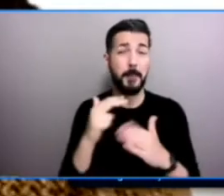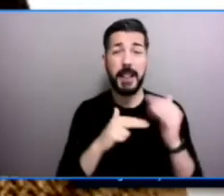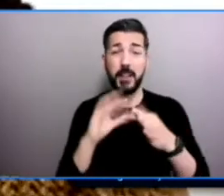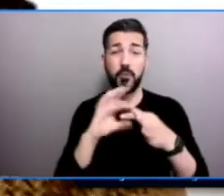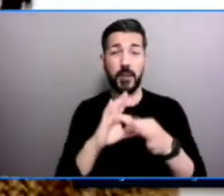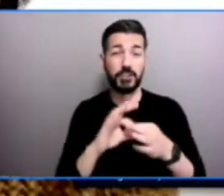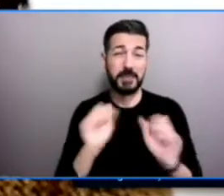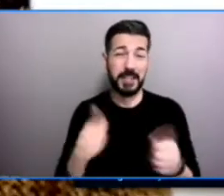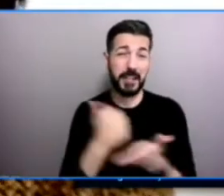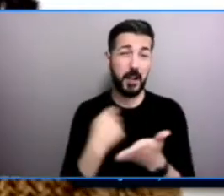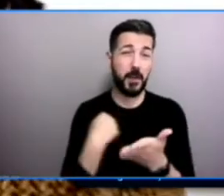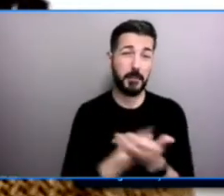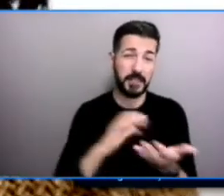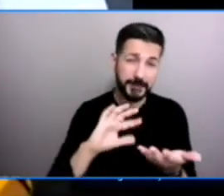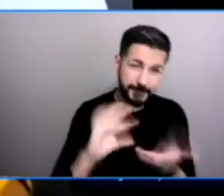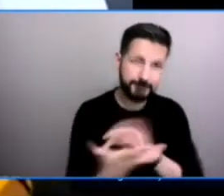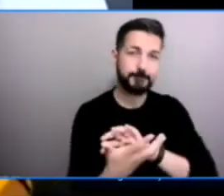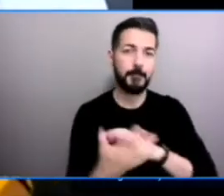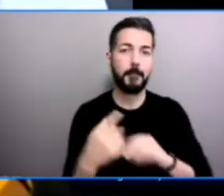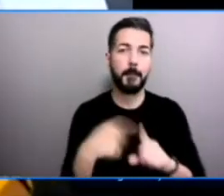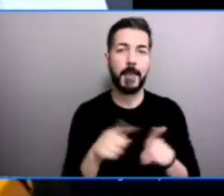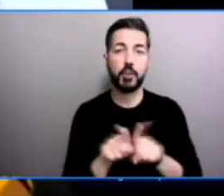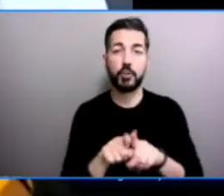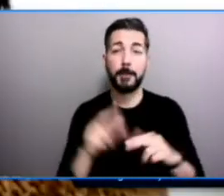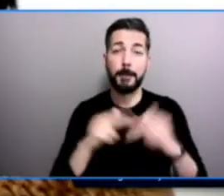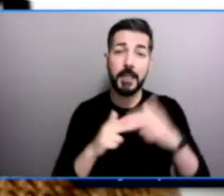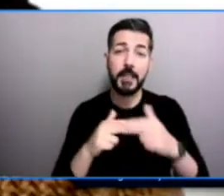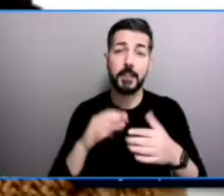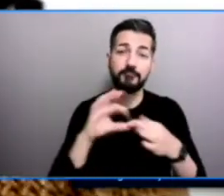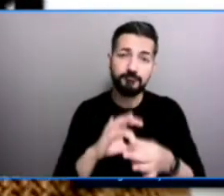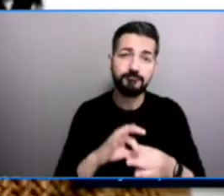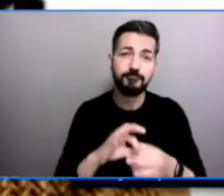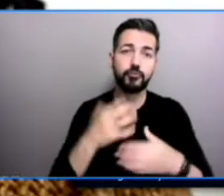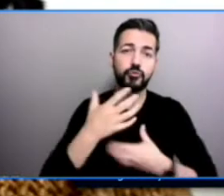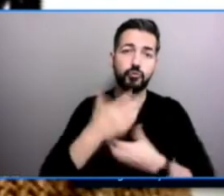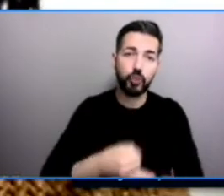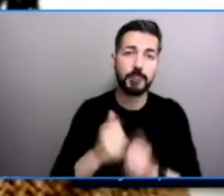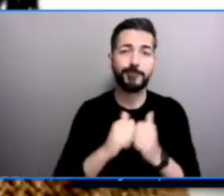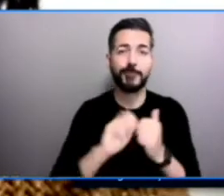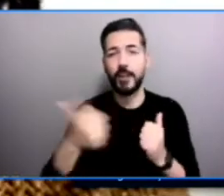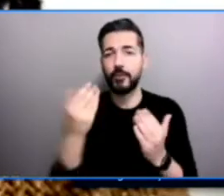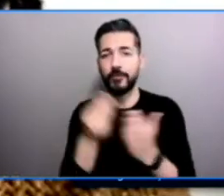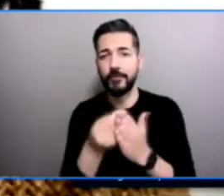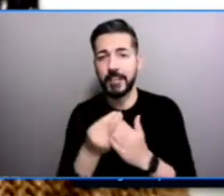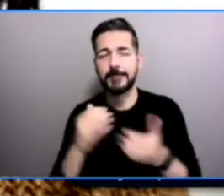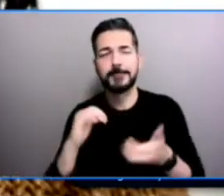a campaign in itself is not enough. Supporting how we win campaigns, how we